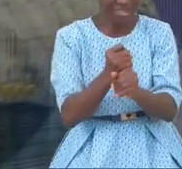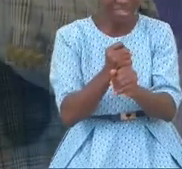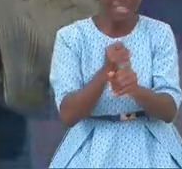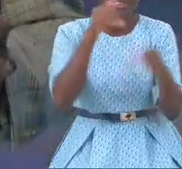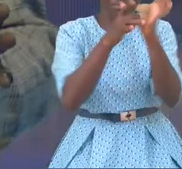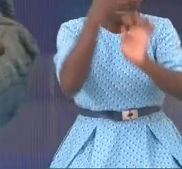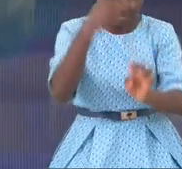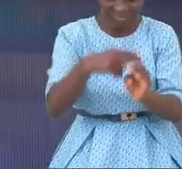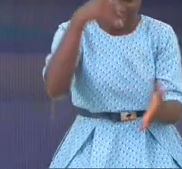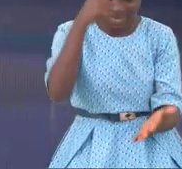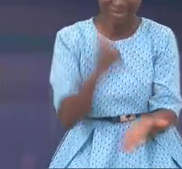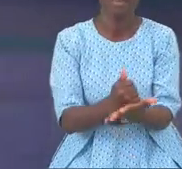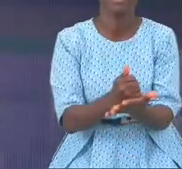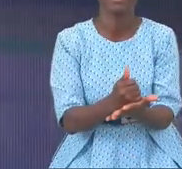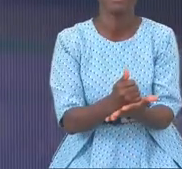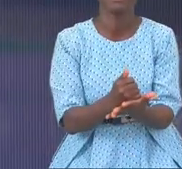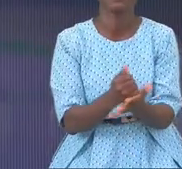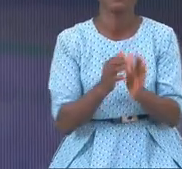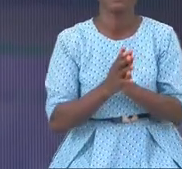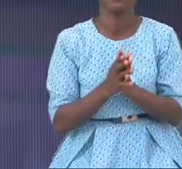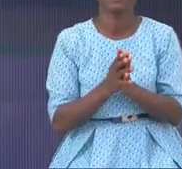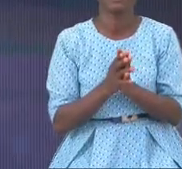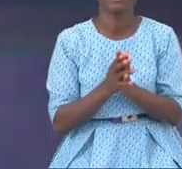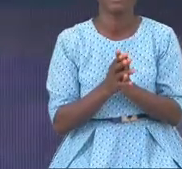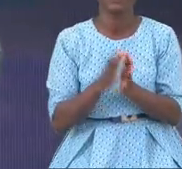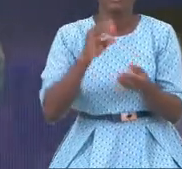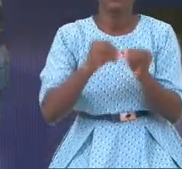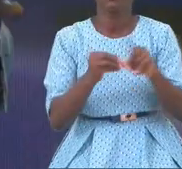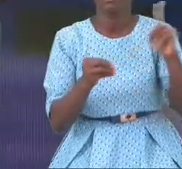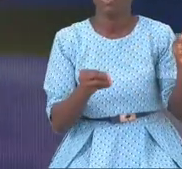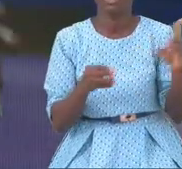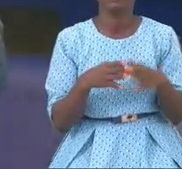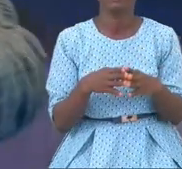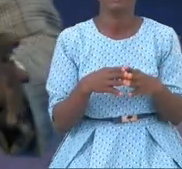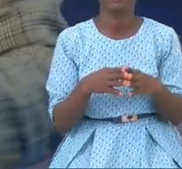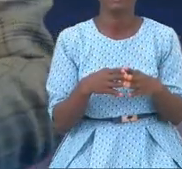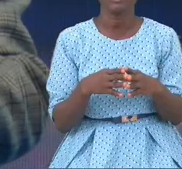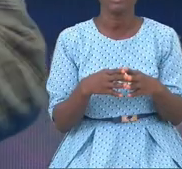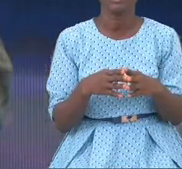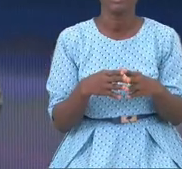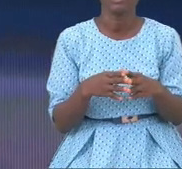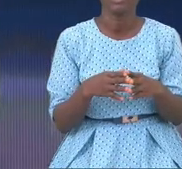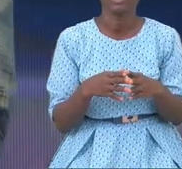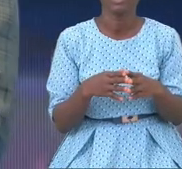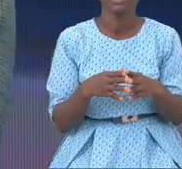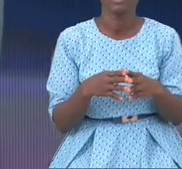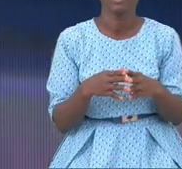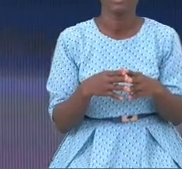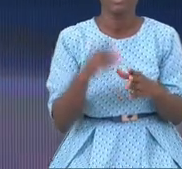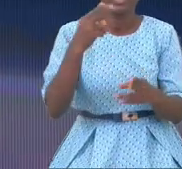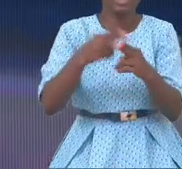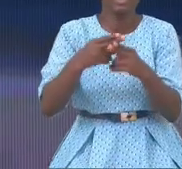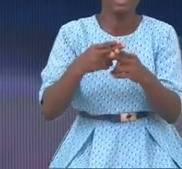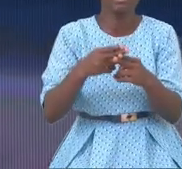Mrs. Happy. You can tell even from the name, Mrs. Happy, how the Lord changed things. Let her talk to you